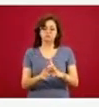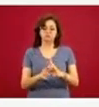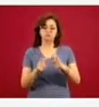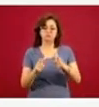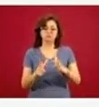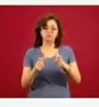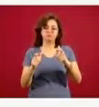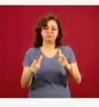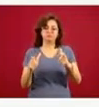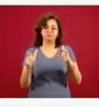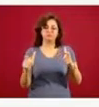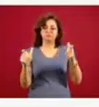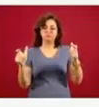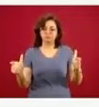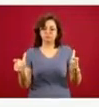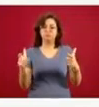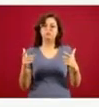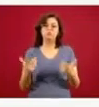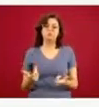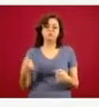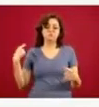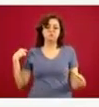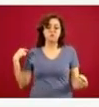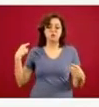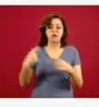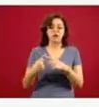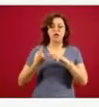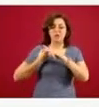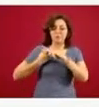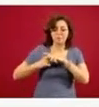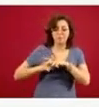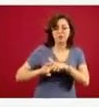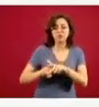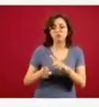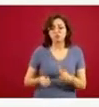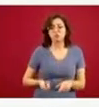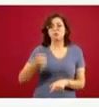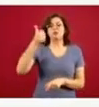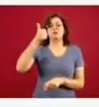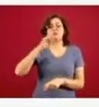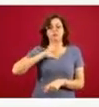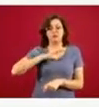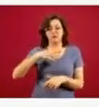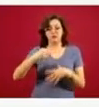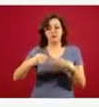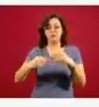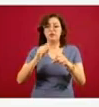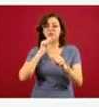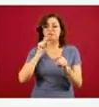2,439 cases in Mexico, so we have a tendency that is going upwards.